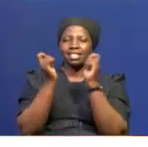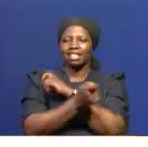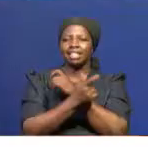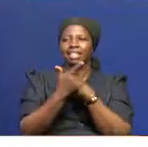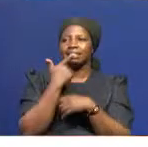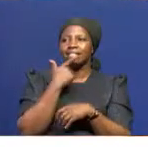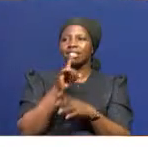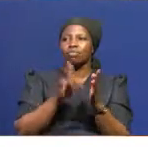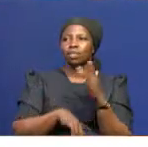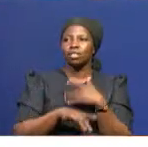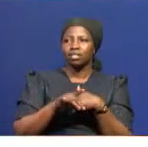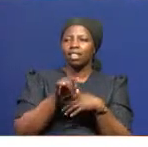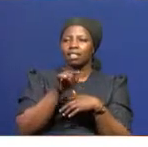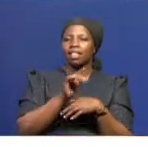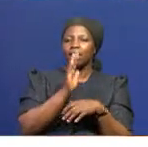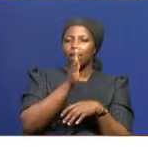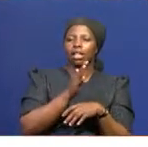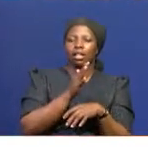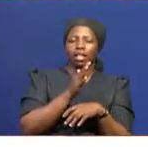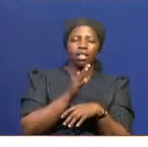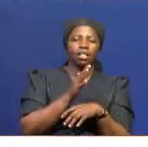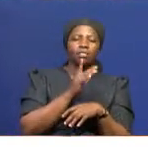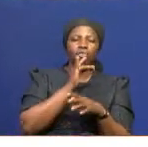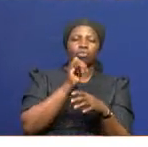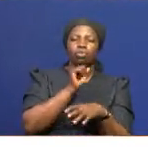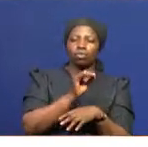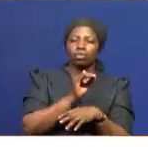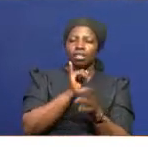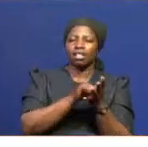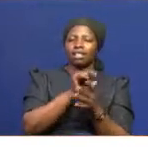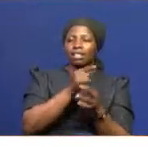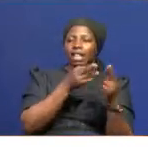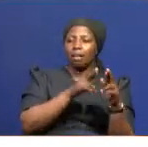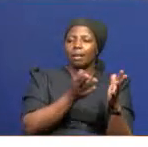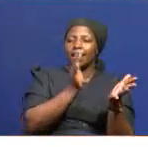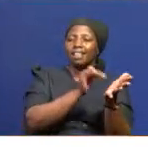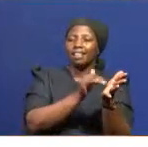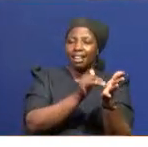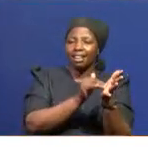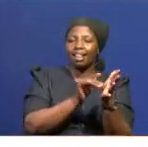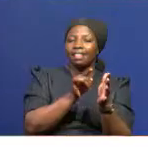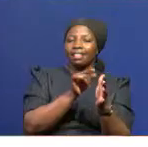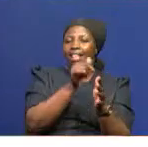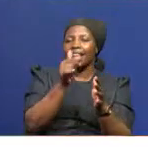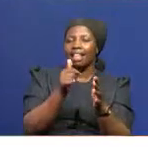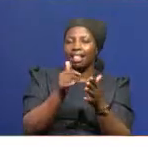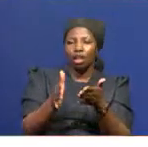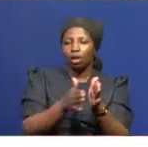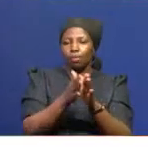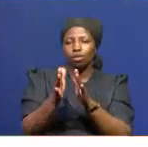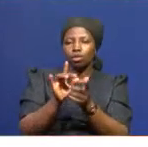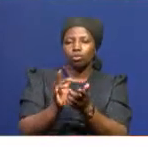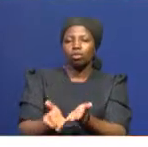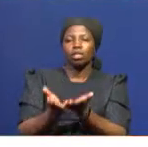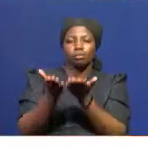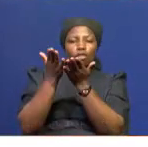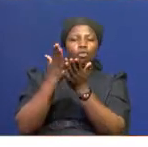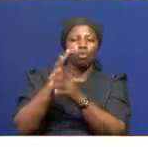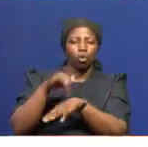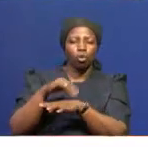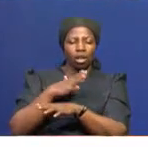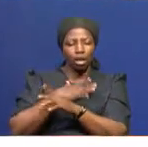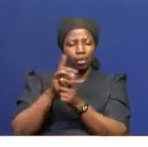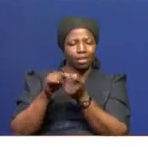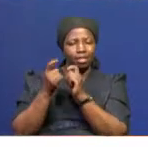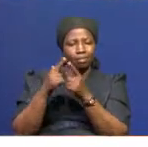say, so that doesn't happen to any other citizen, this is an opportunity again to up our game in terms of reform. But if you